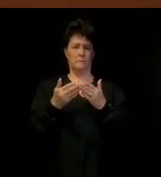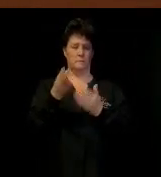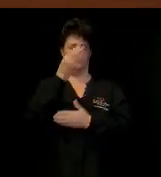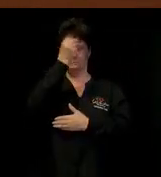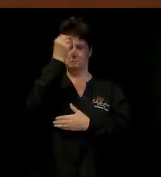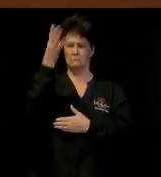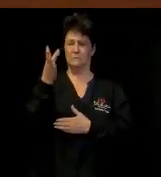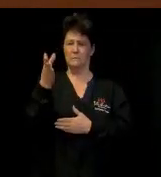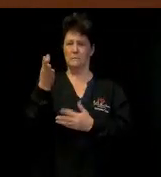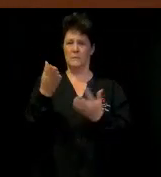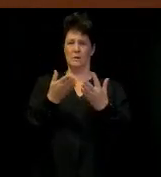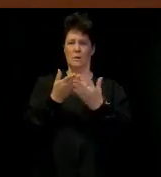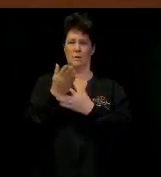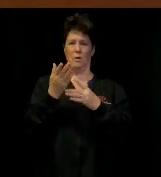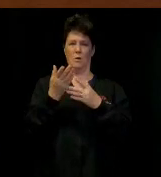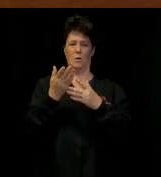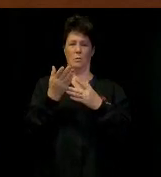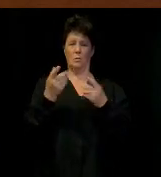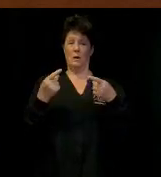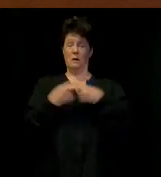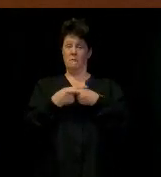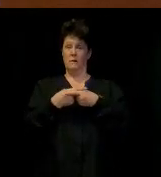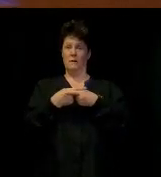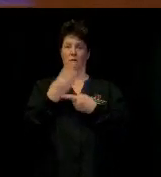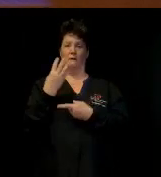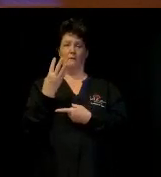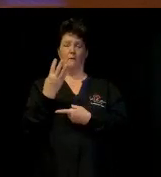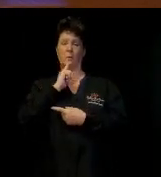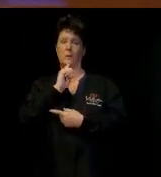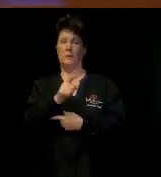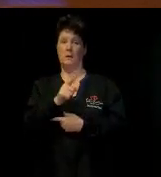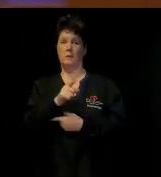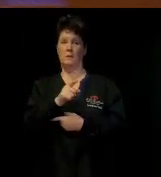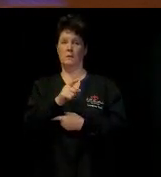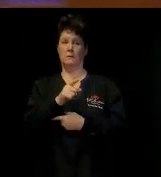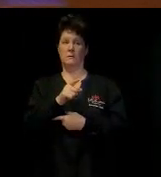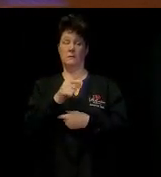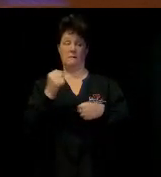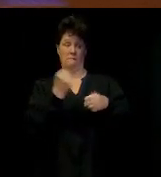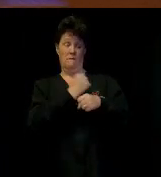in conflict, there's four responses that we have in the natural. We have a fight